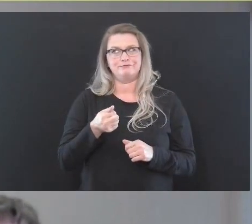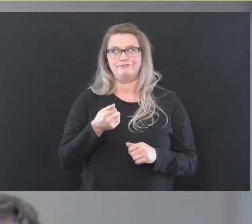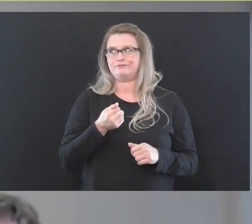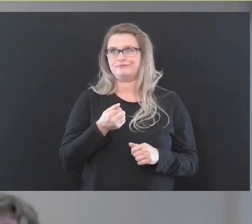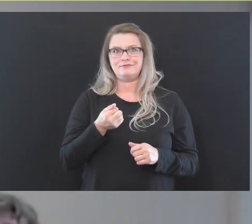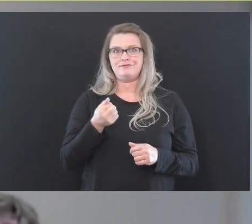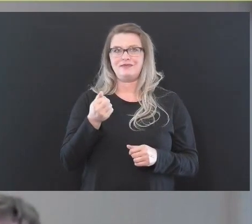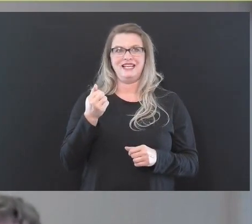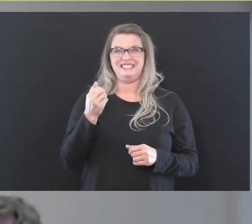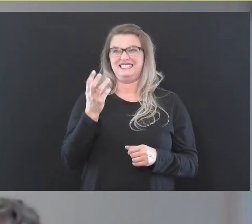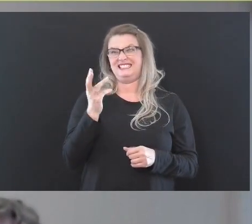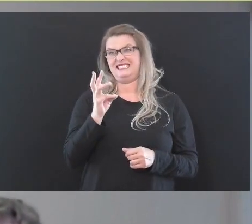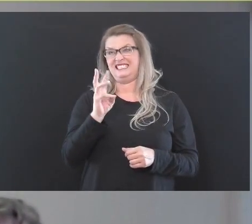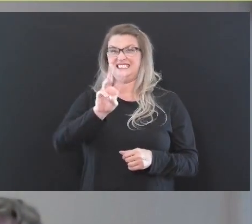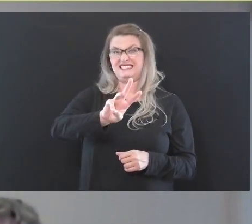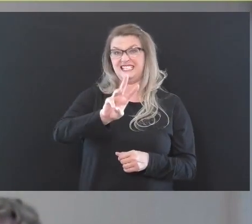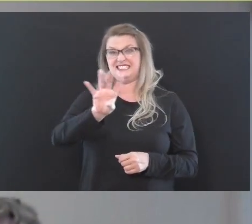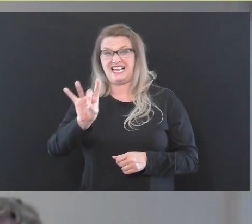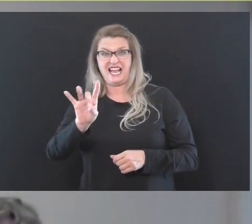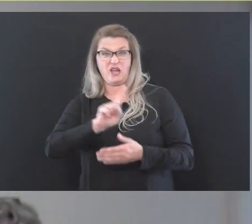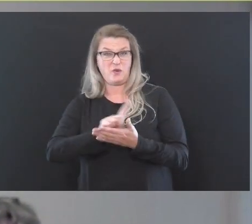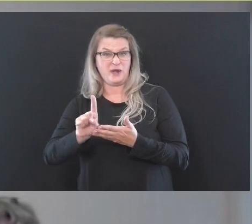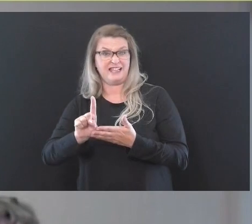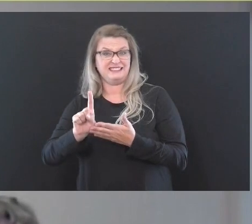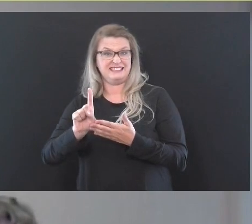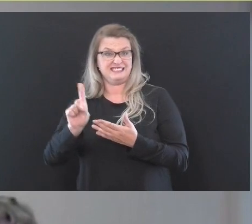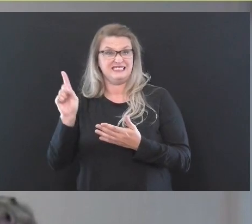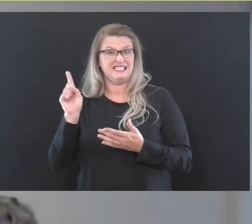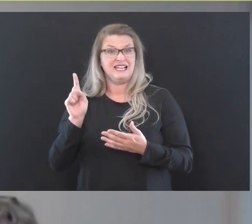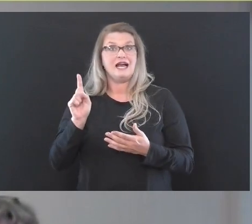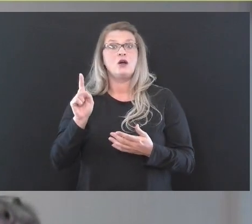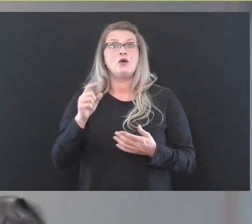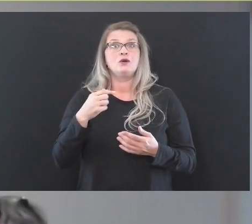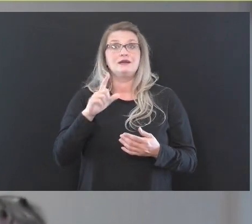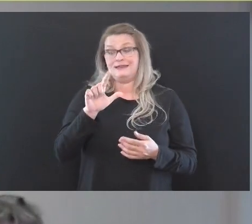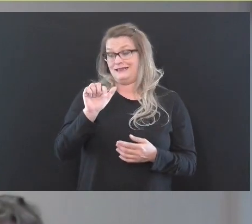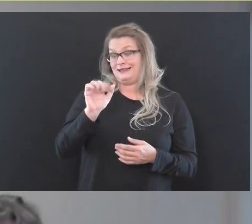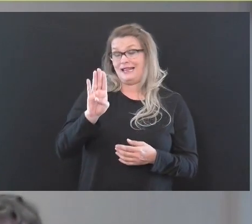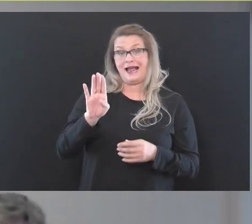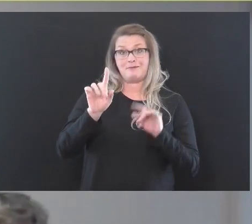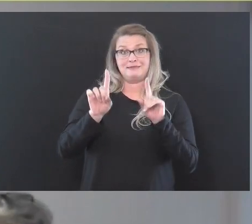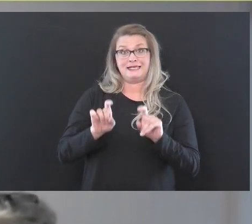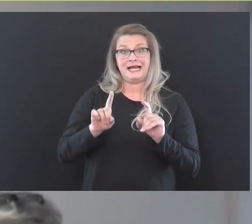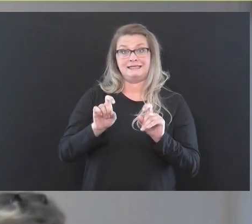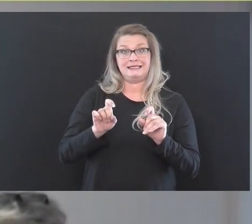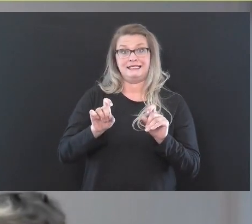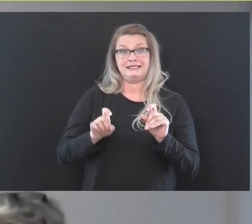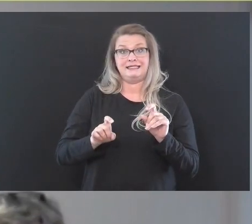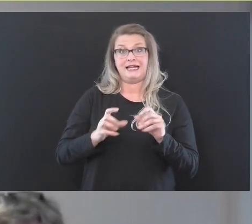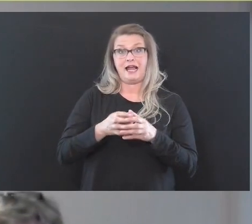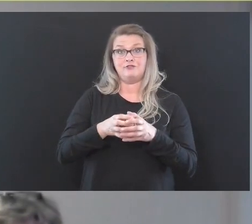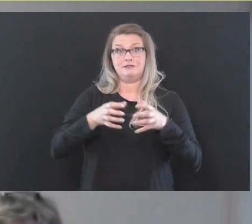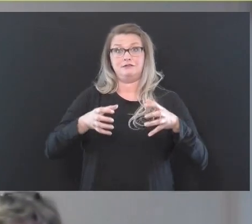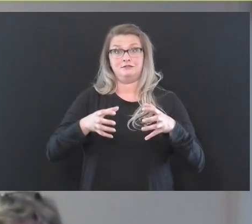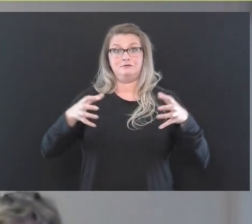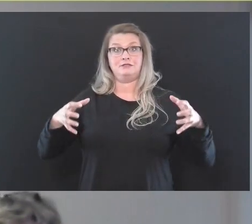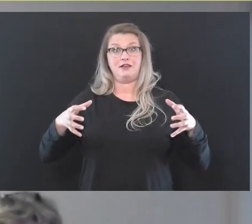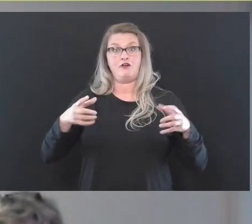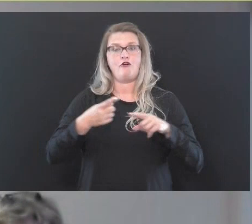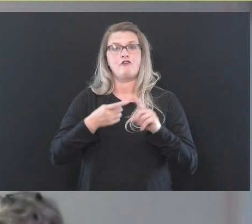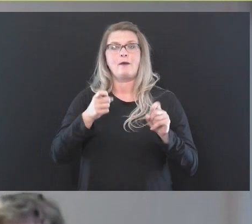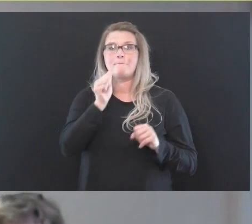last 6 to 8 weeks that that laboratory testing has expanded from having a testing that has